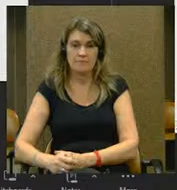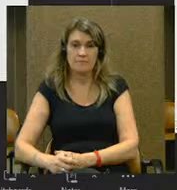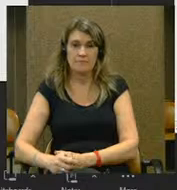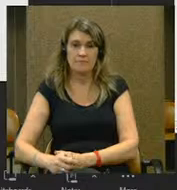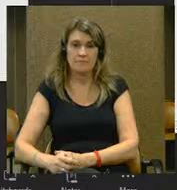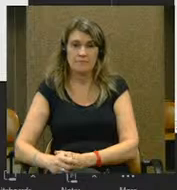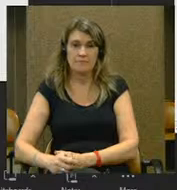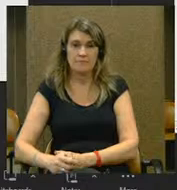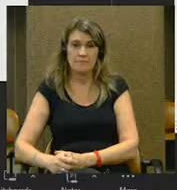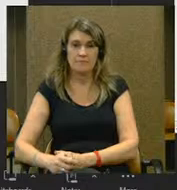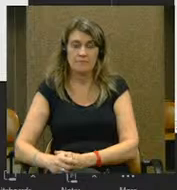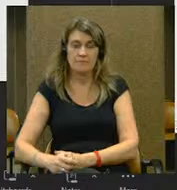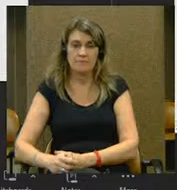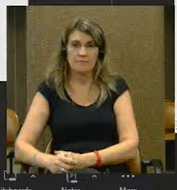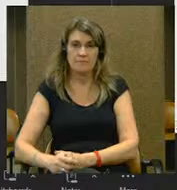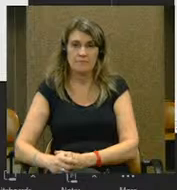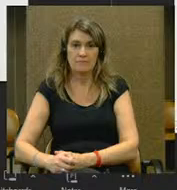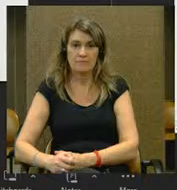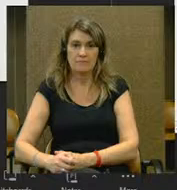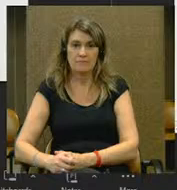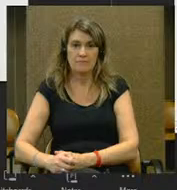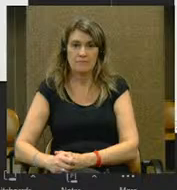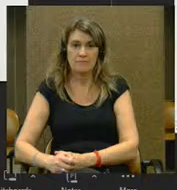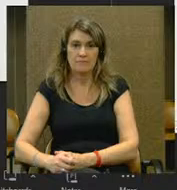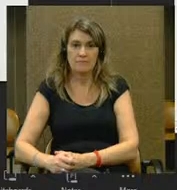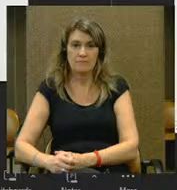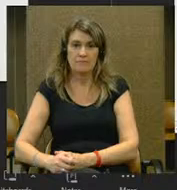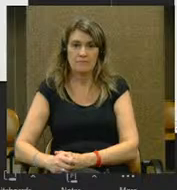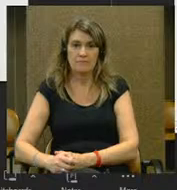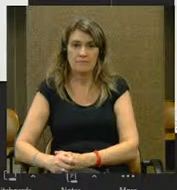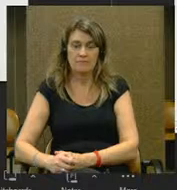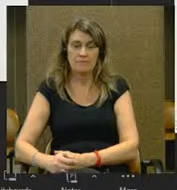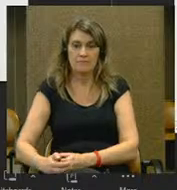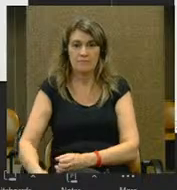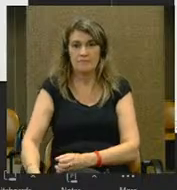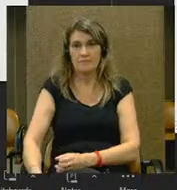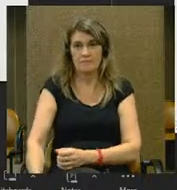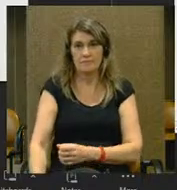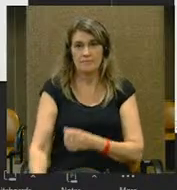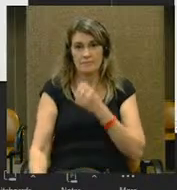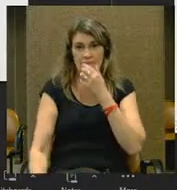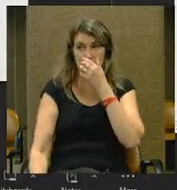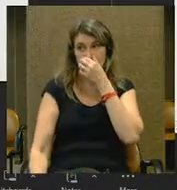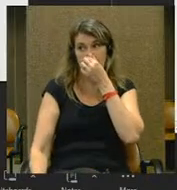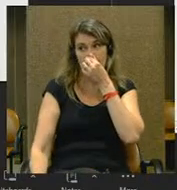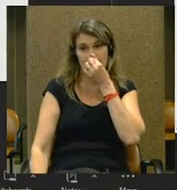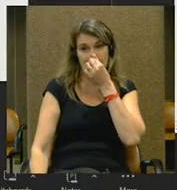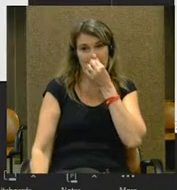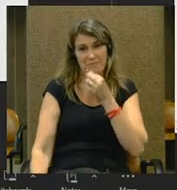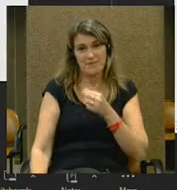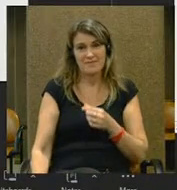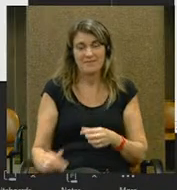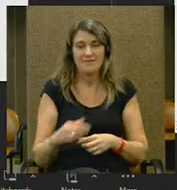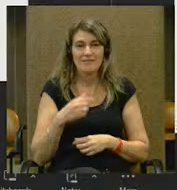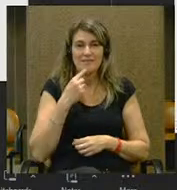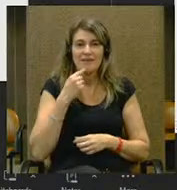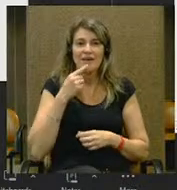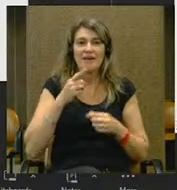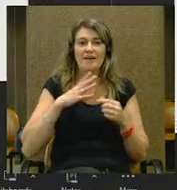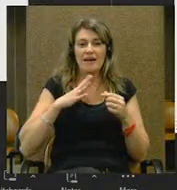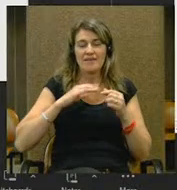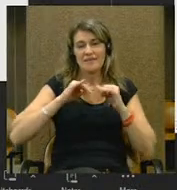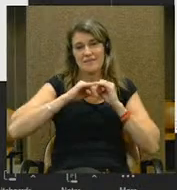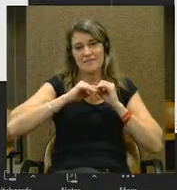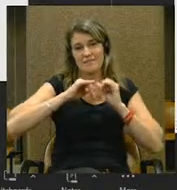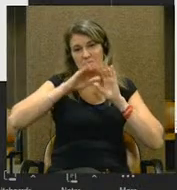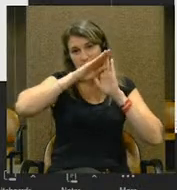And so we're continuing to explore how better to improve and expand the program to enable alternatives to